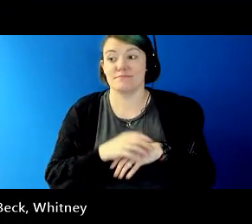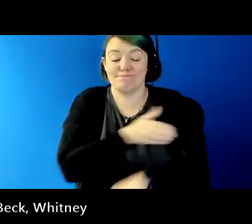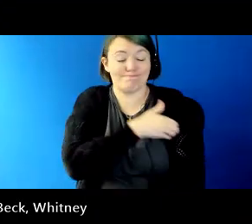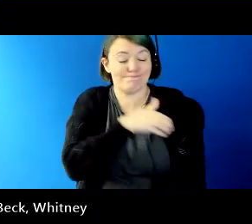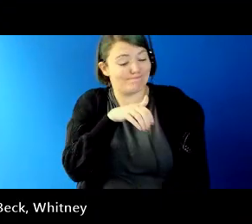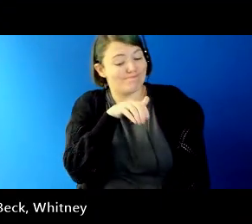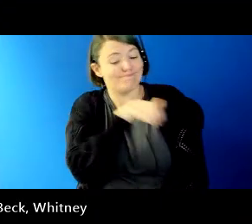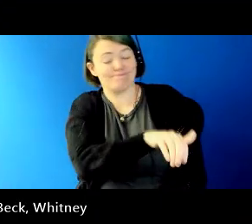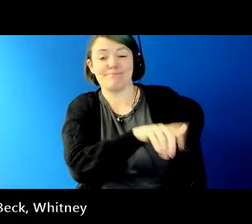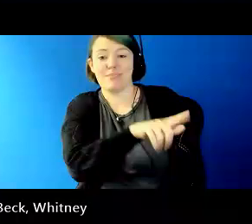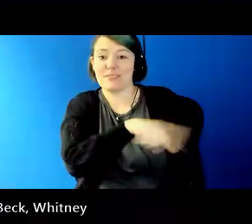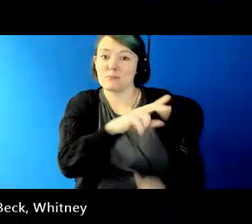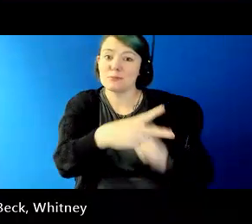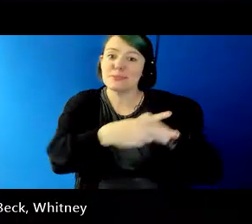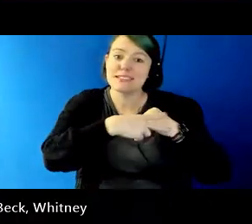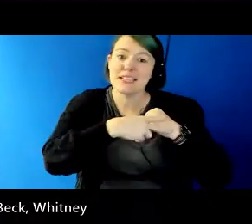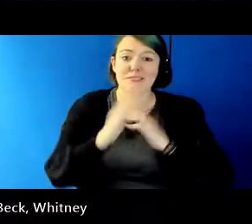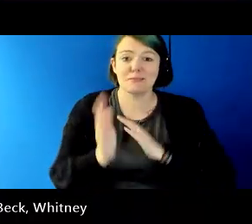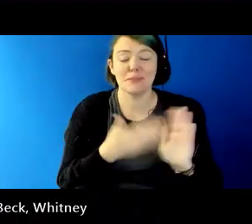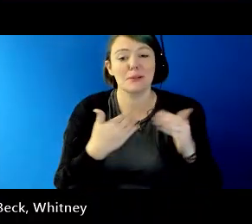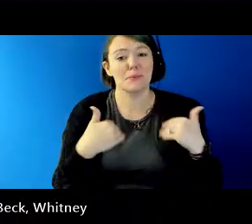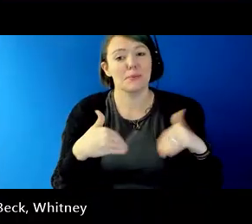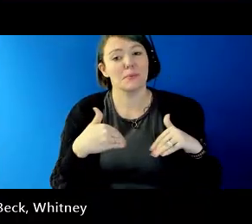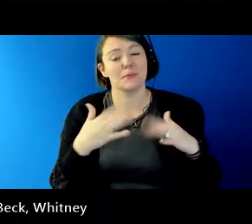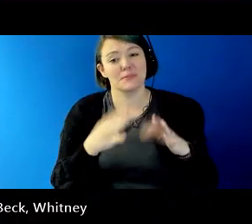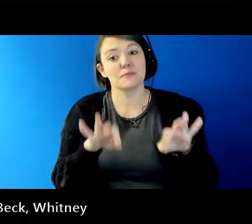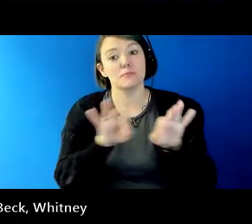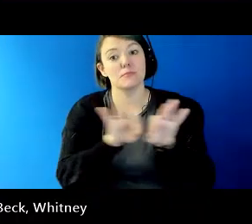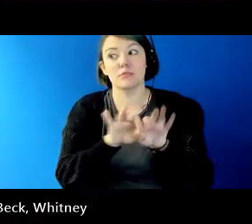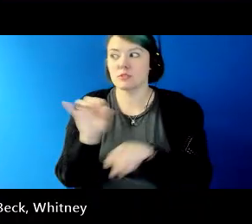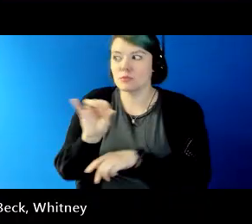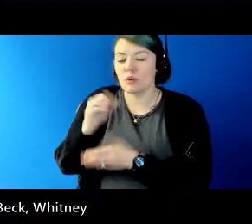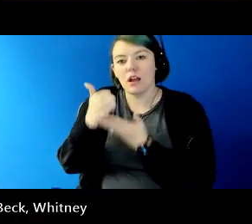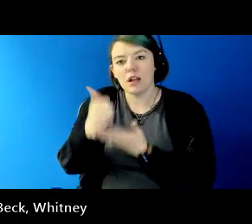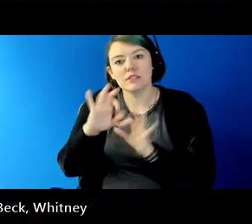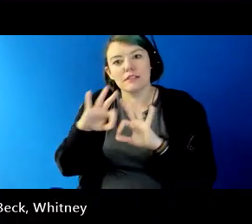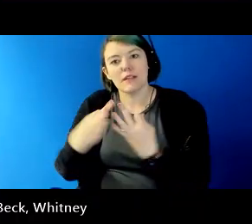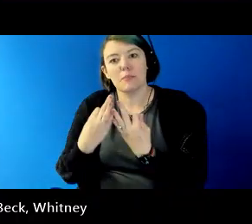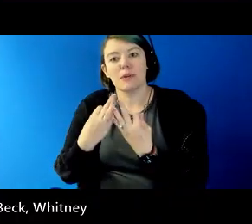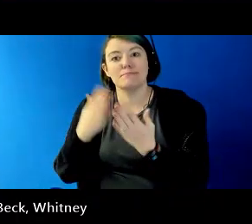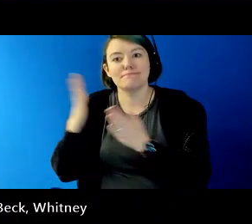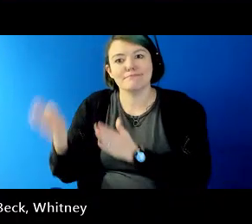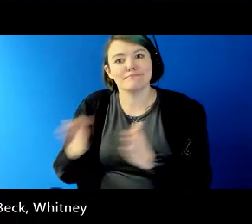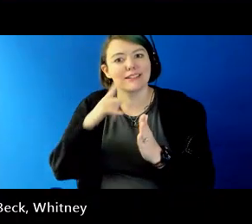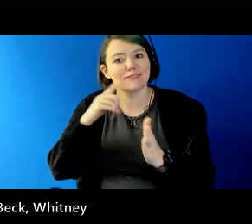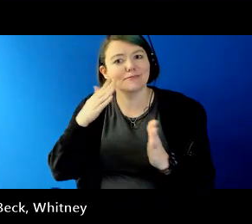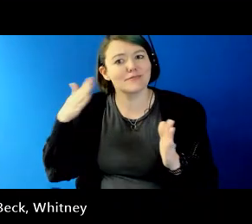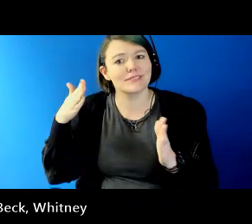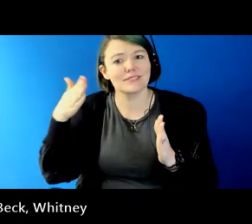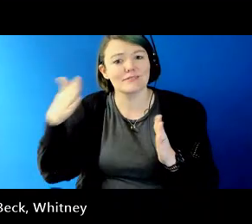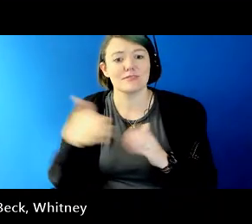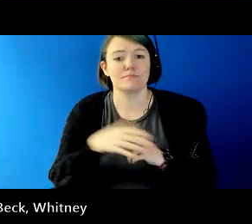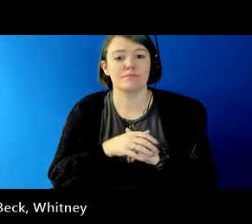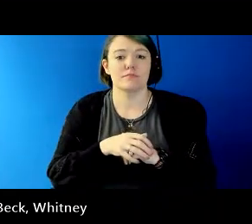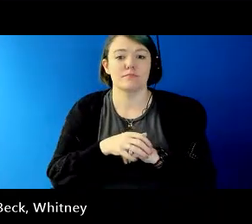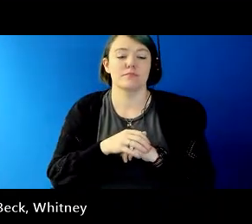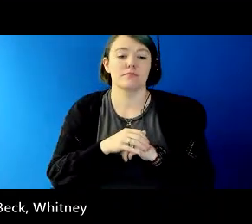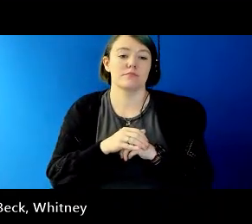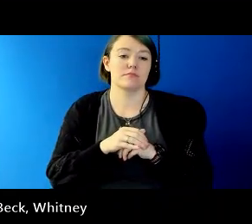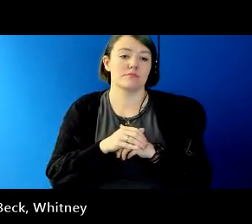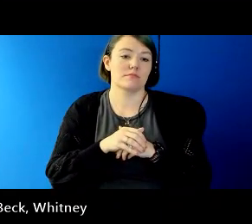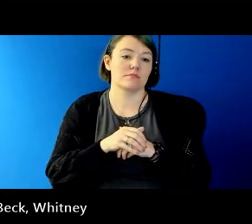everyone else does. It's so important, but it also helps families with long-term planning as well. I know I'm going back fast by this, but I'm going